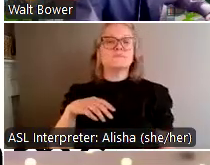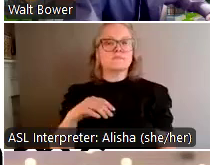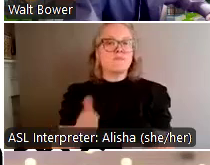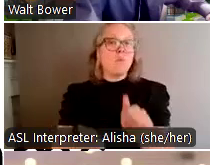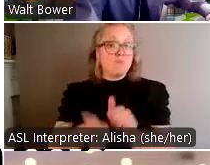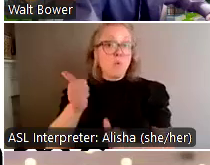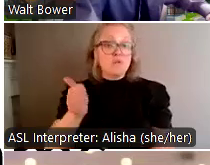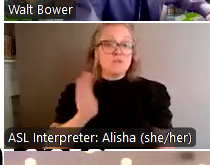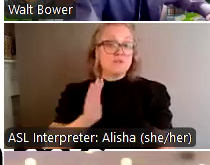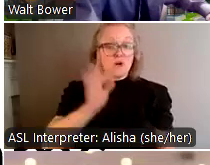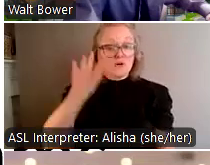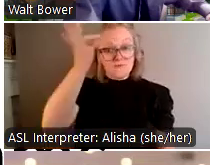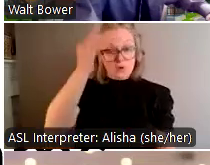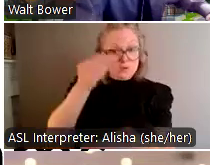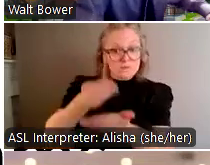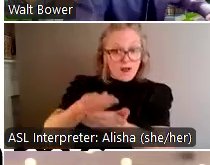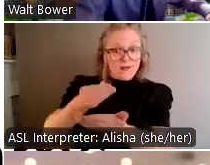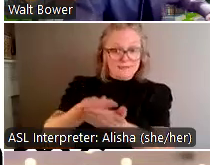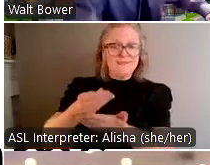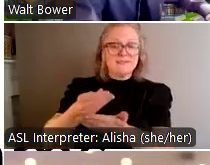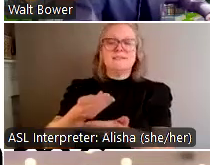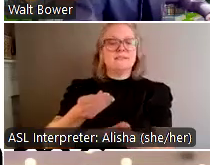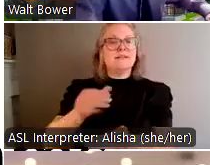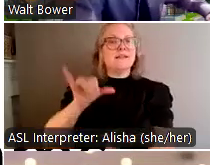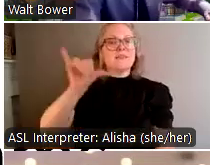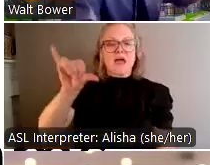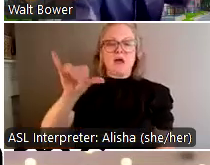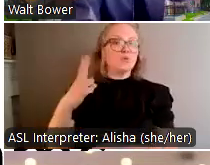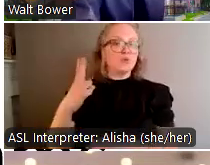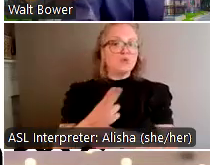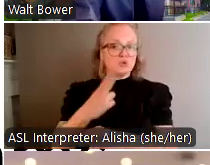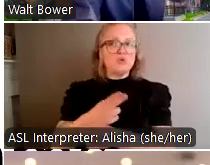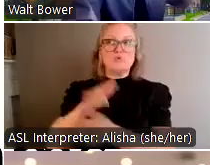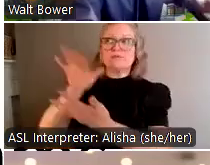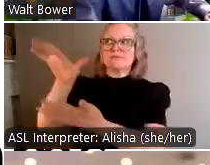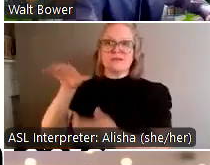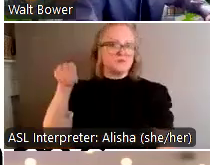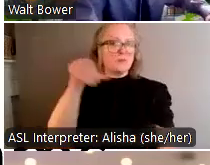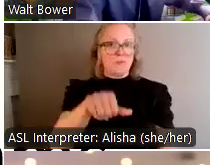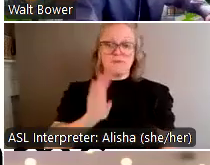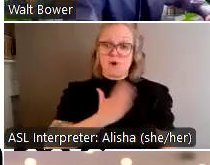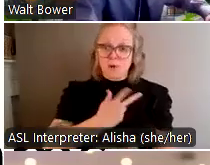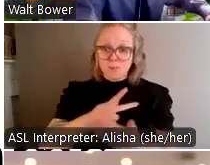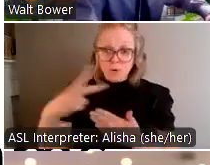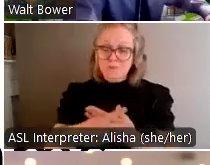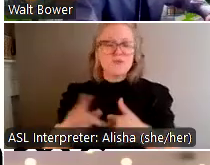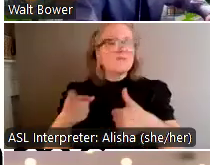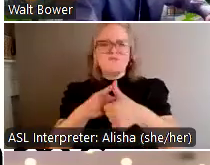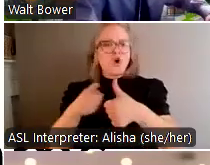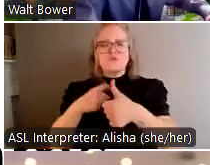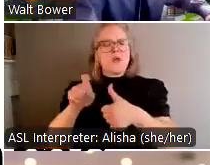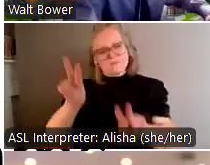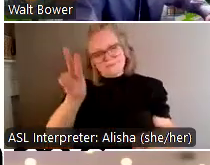our federal dollars are what is used to pay for our programs. So first, we have to determine who